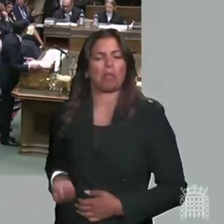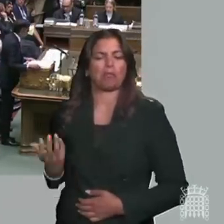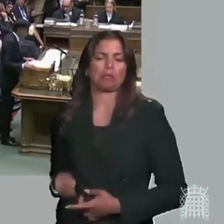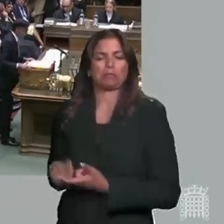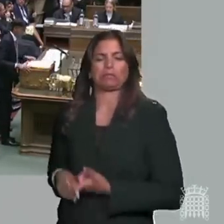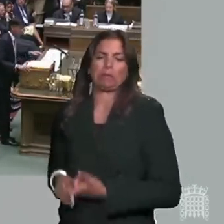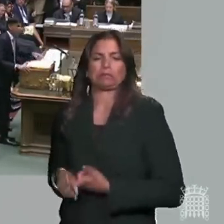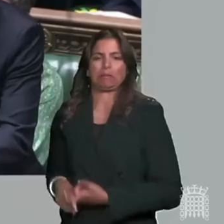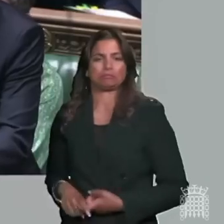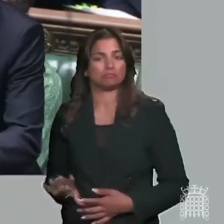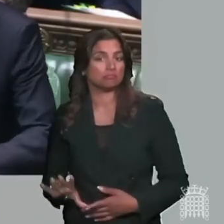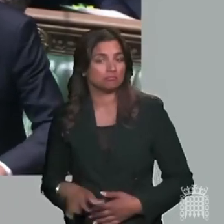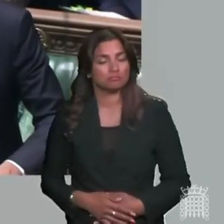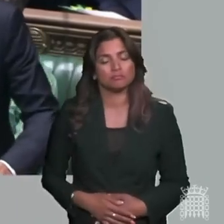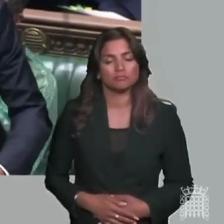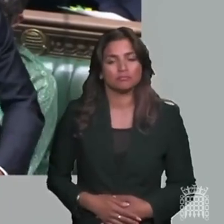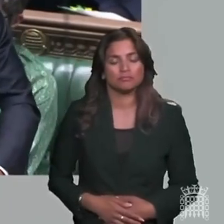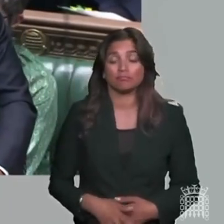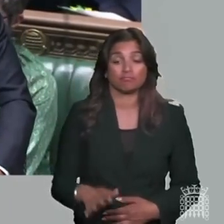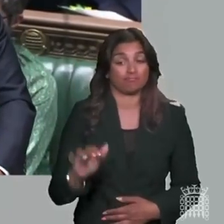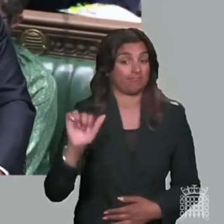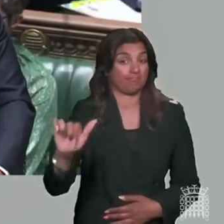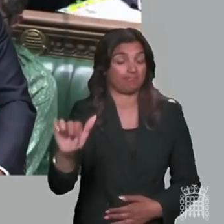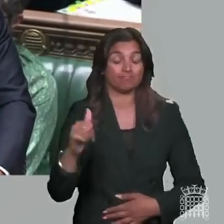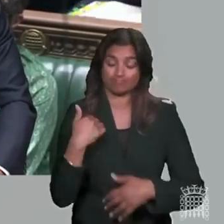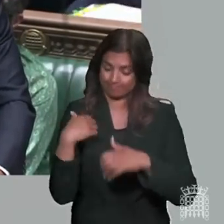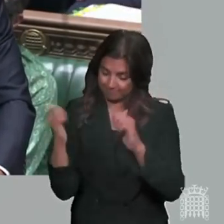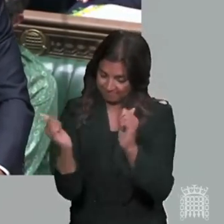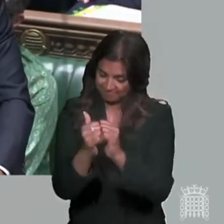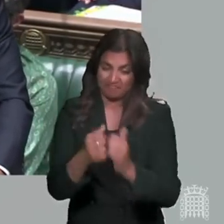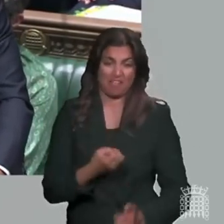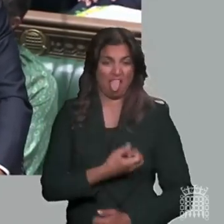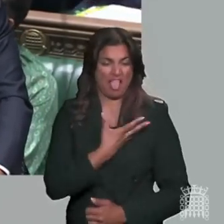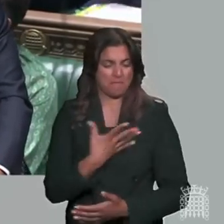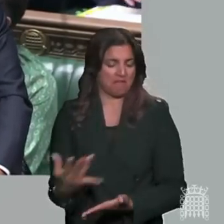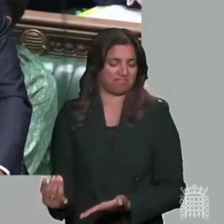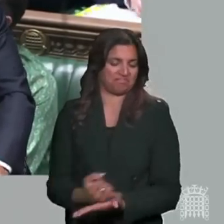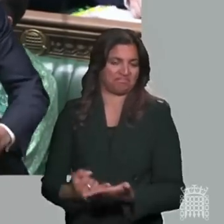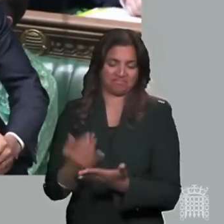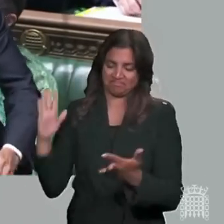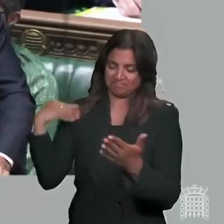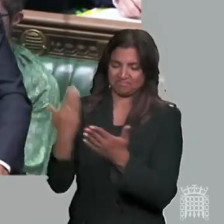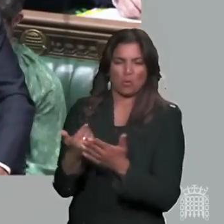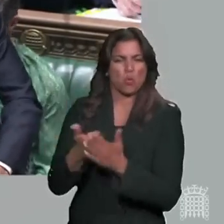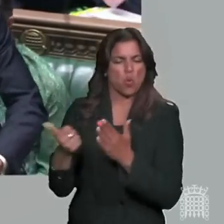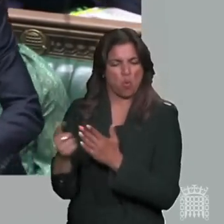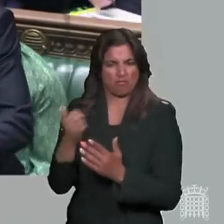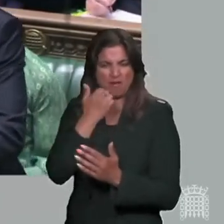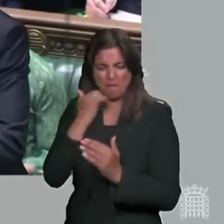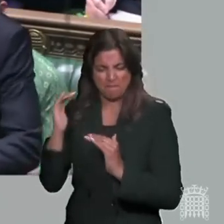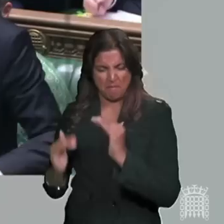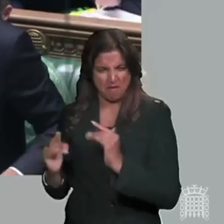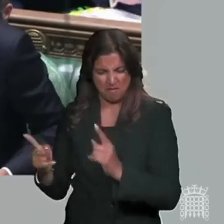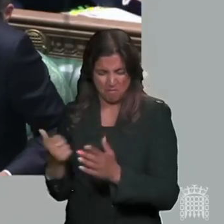Mr. Speaker, my honourable friend is absolutely right to point out Labour's poor record on jobs, and yesterday's figures